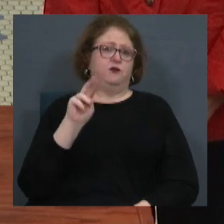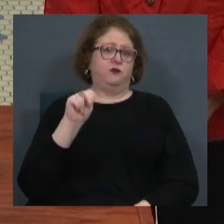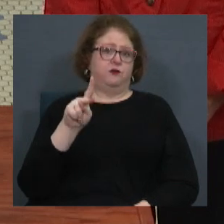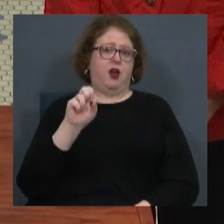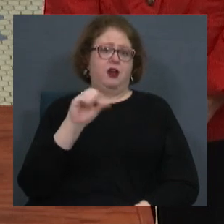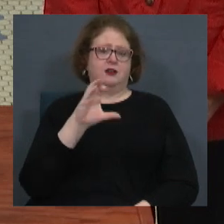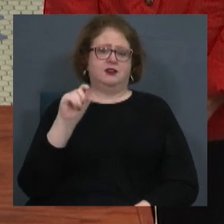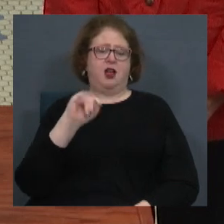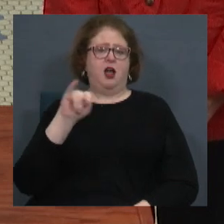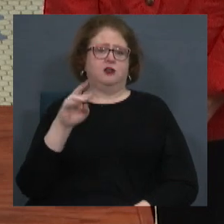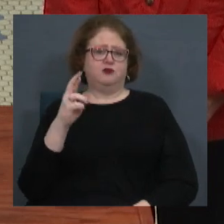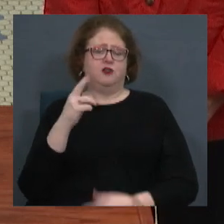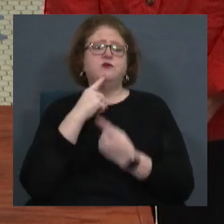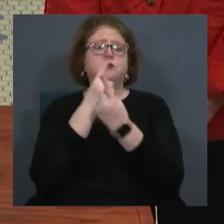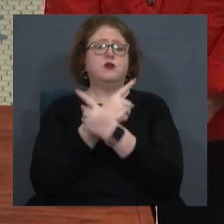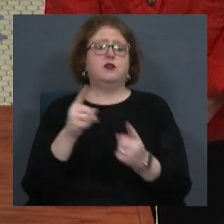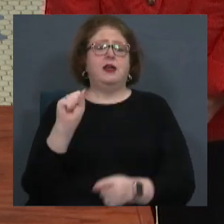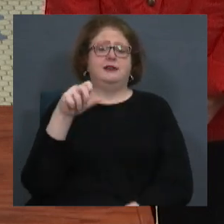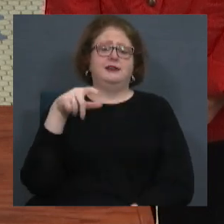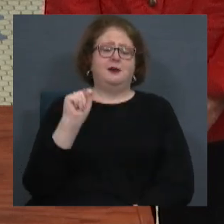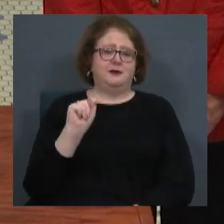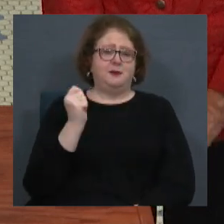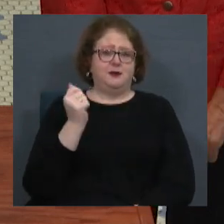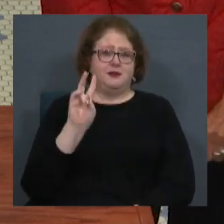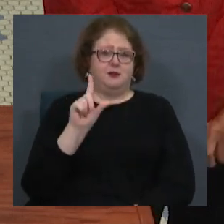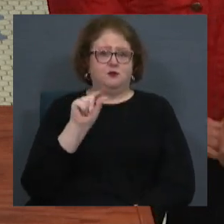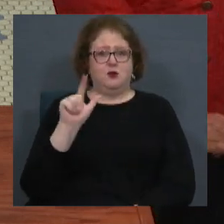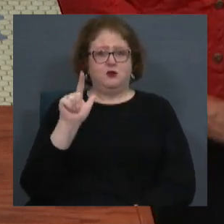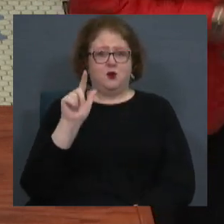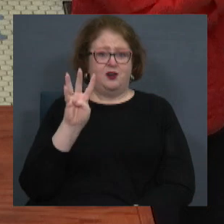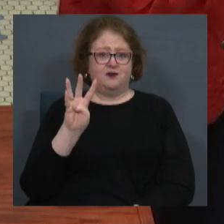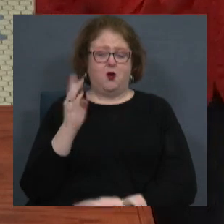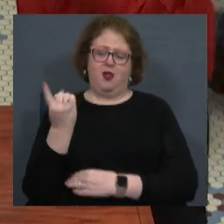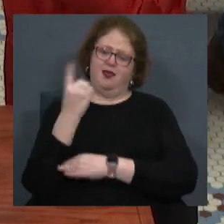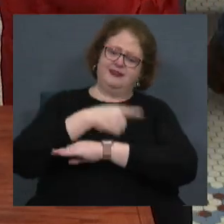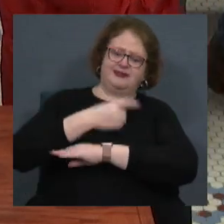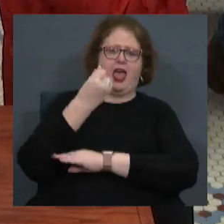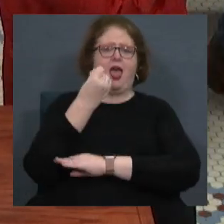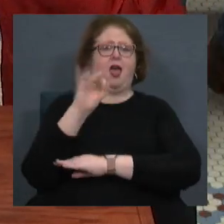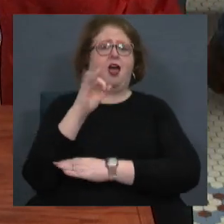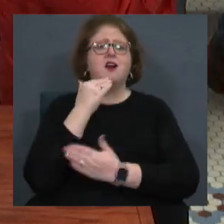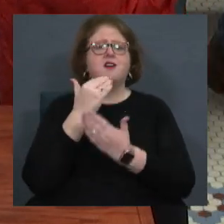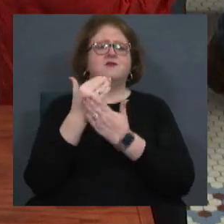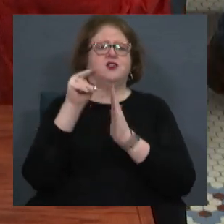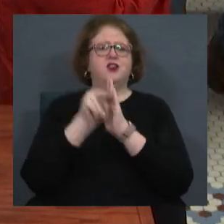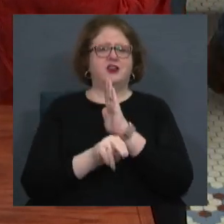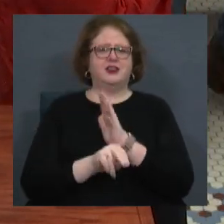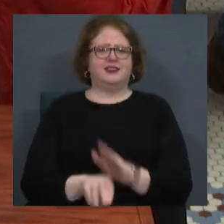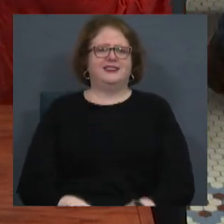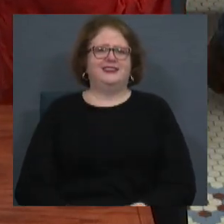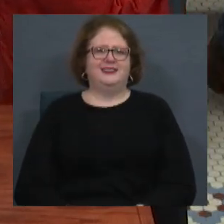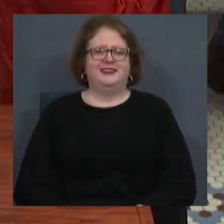September 24th, 2024, the Day of Goodness. Let's give them a round of applause.